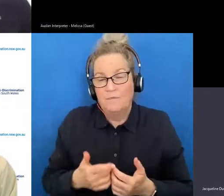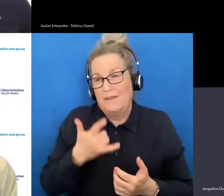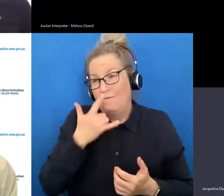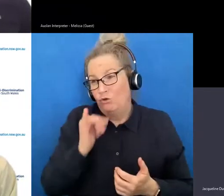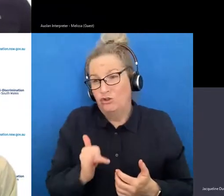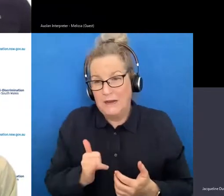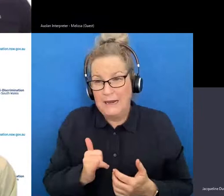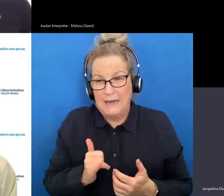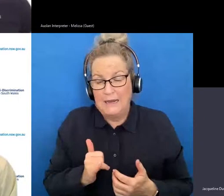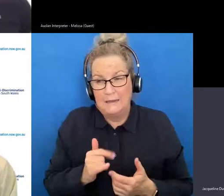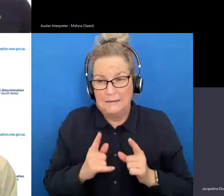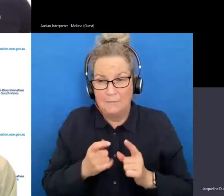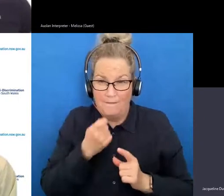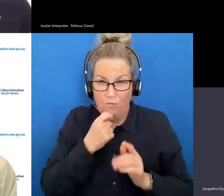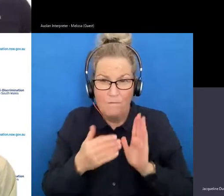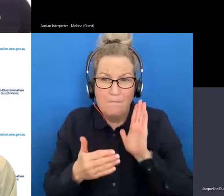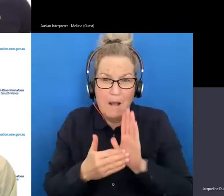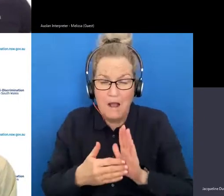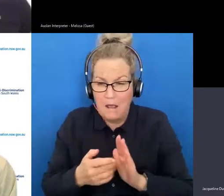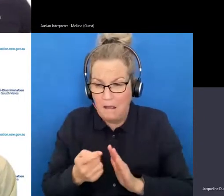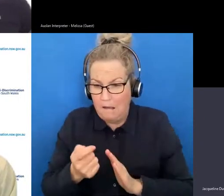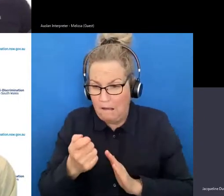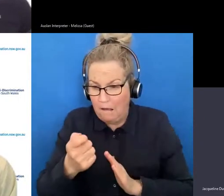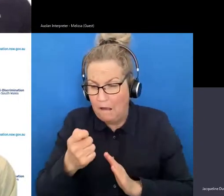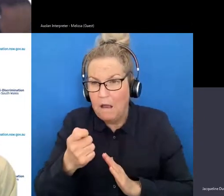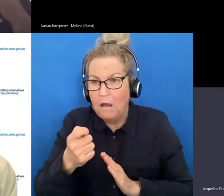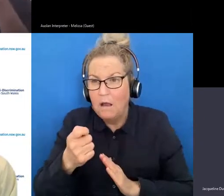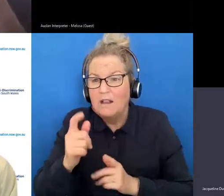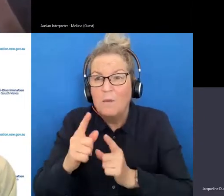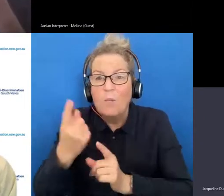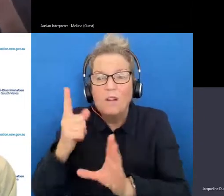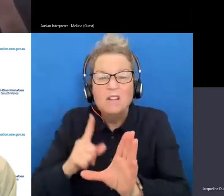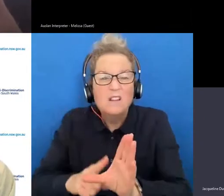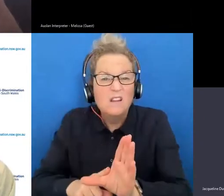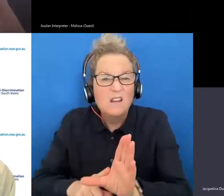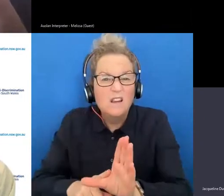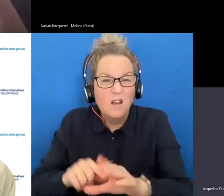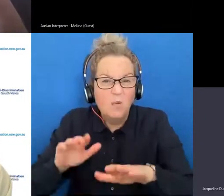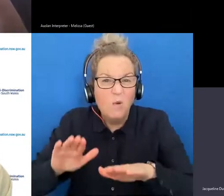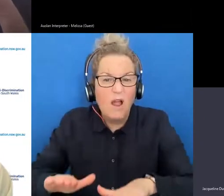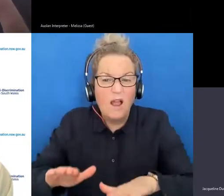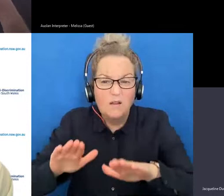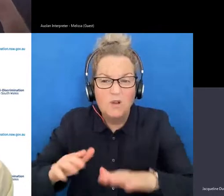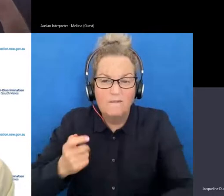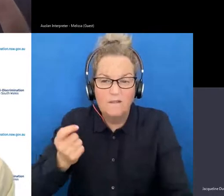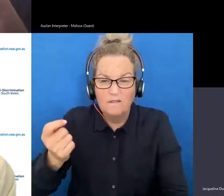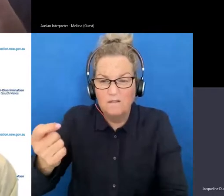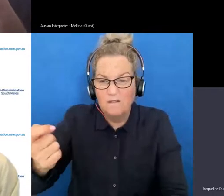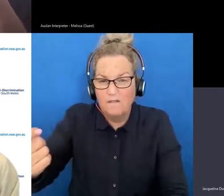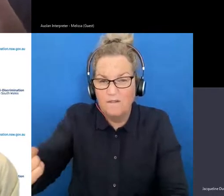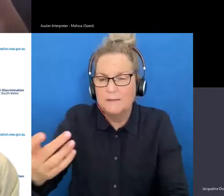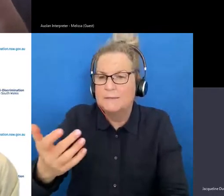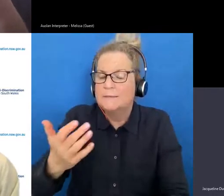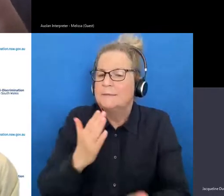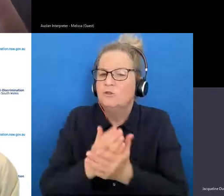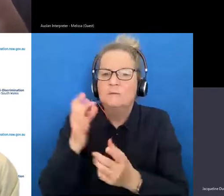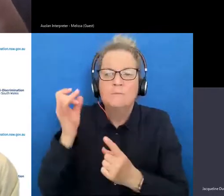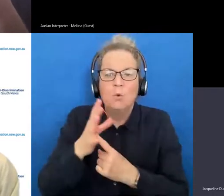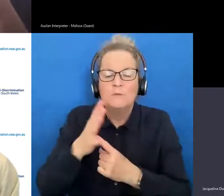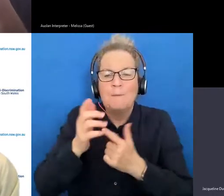take several months, you know, up to a year for that to implement. So it's so important that